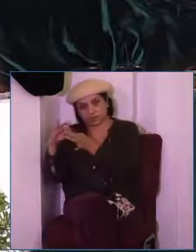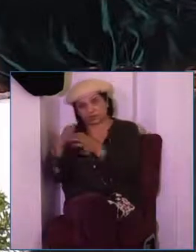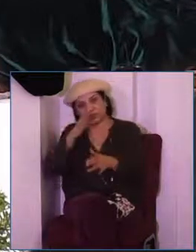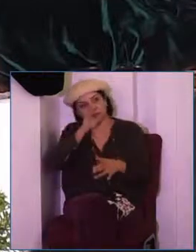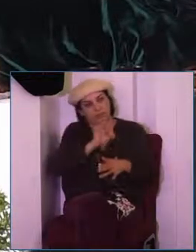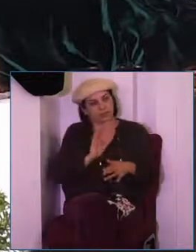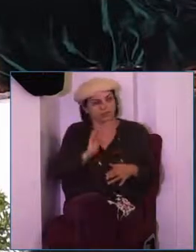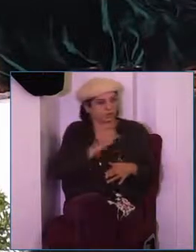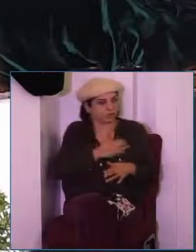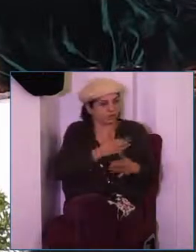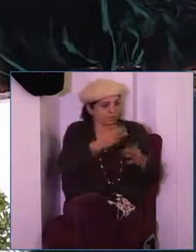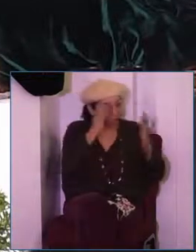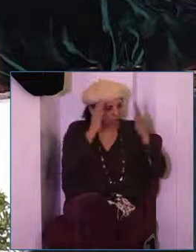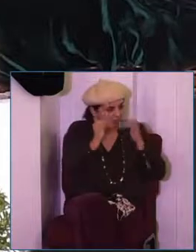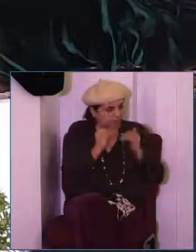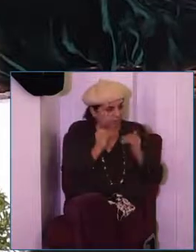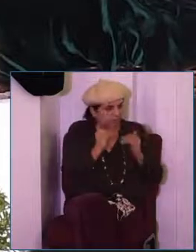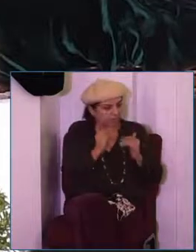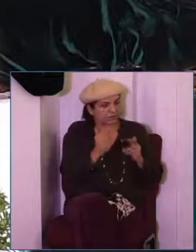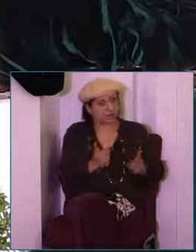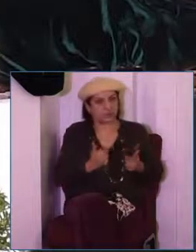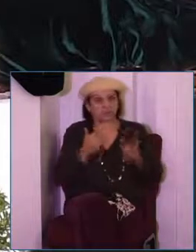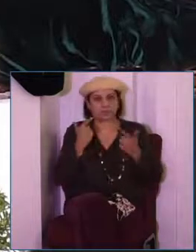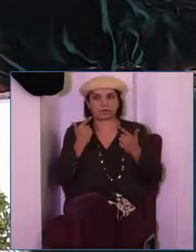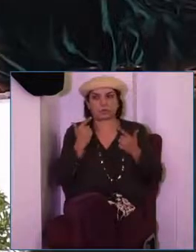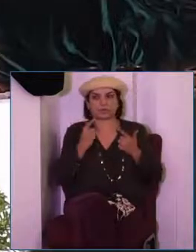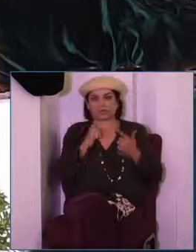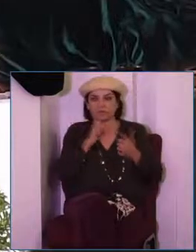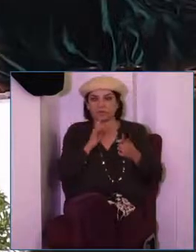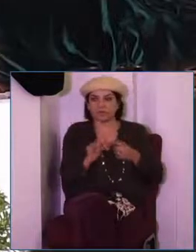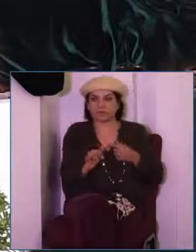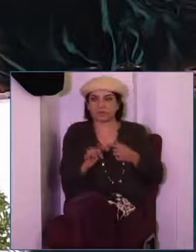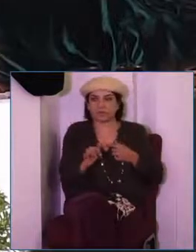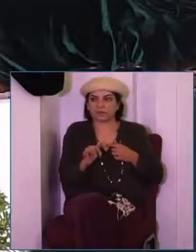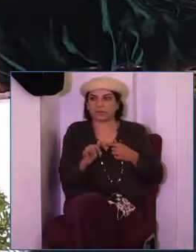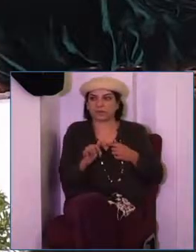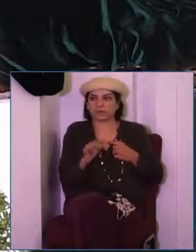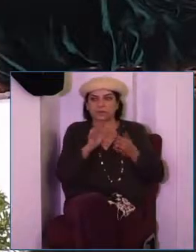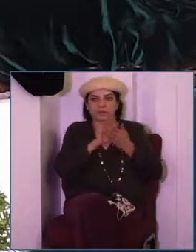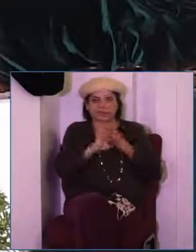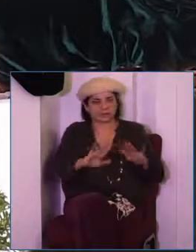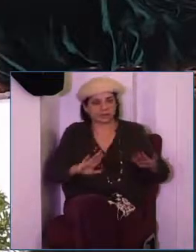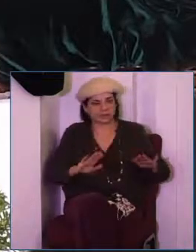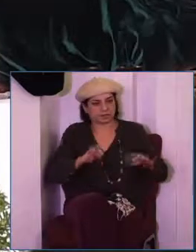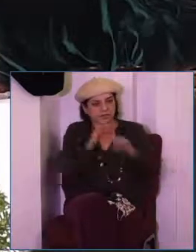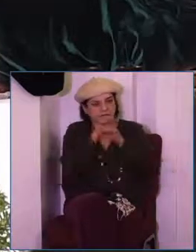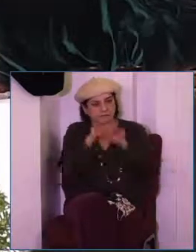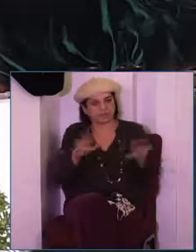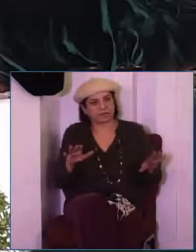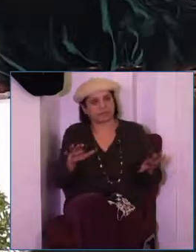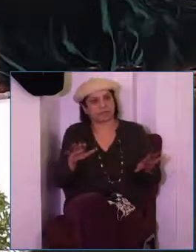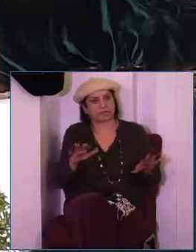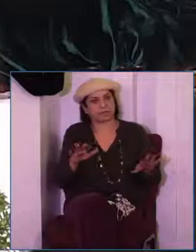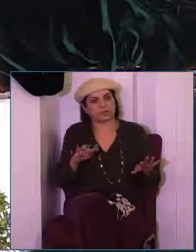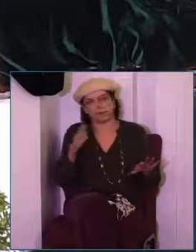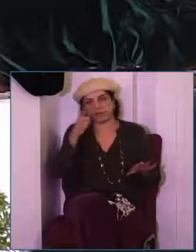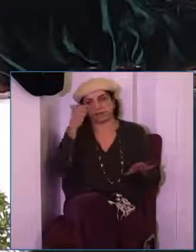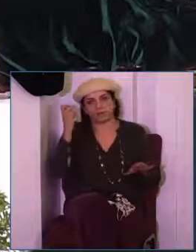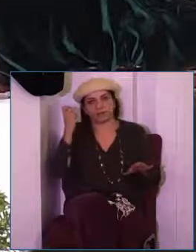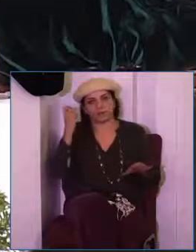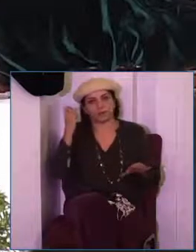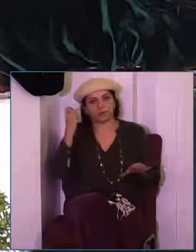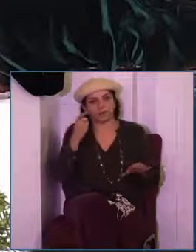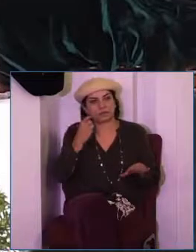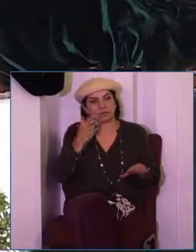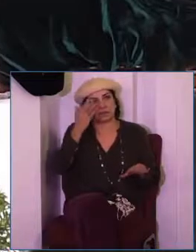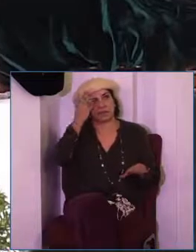of our hope, our lives are truly peace blessed because you continue